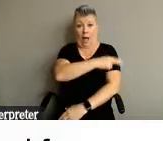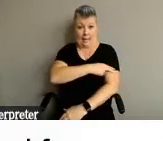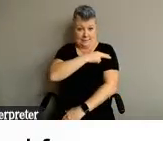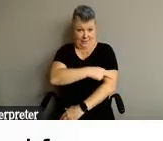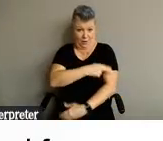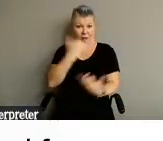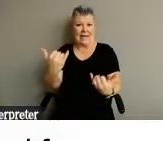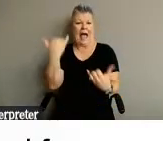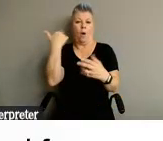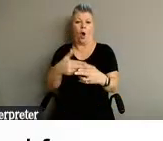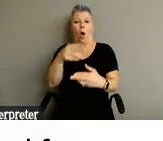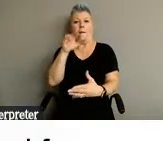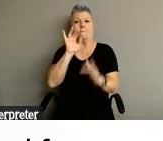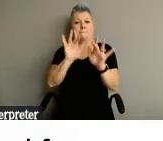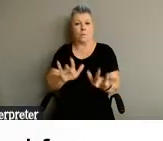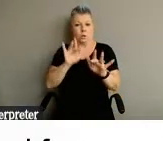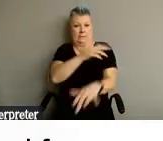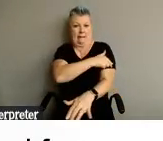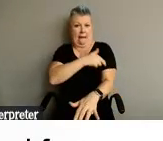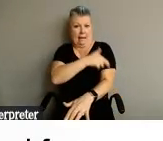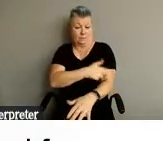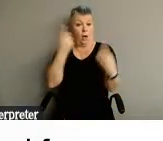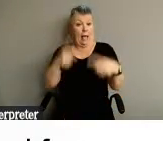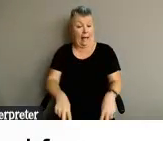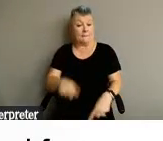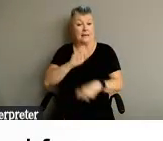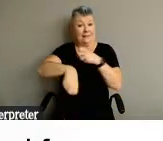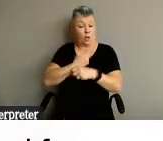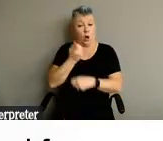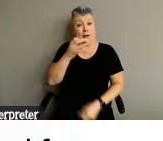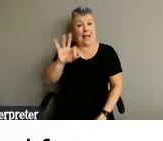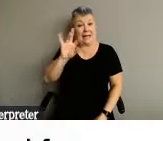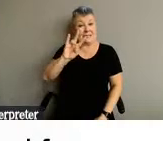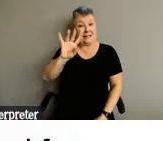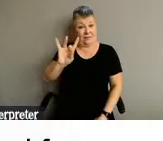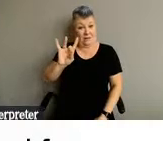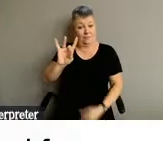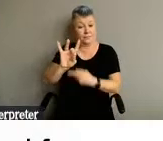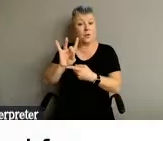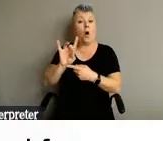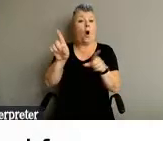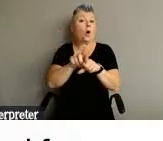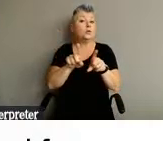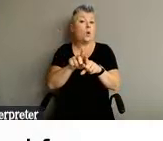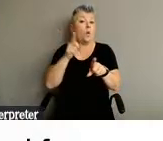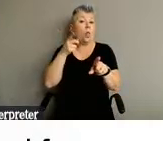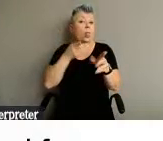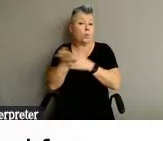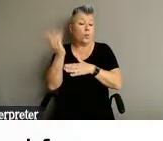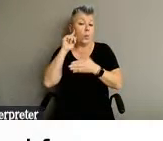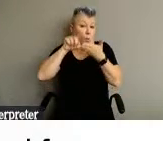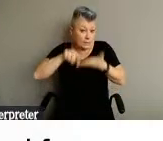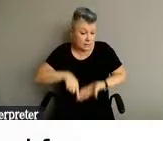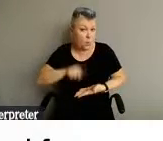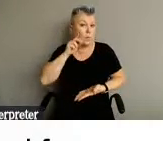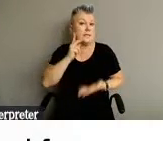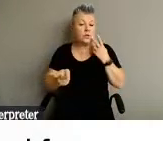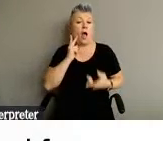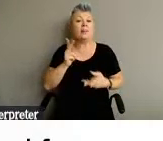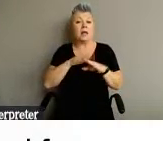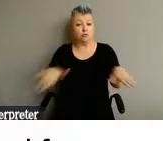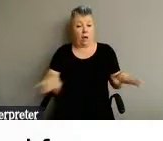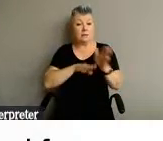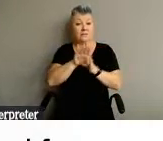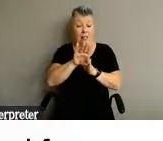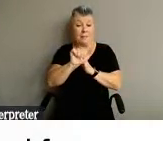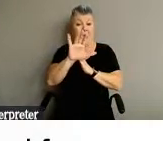Mercy, and that was in 1978. We also, through our research, found that Child Development Act of